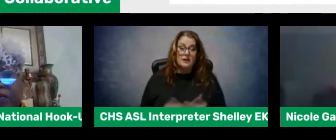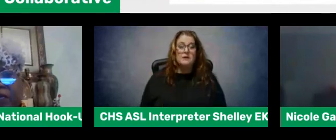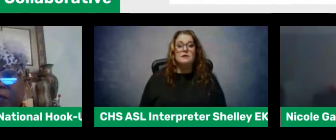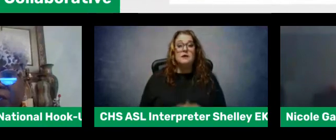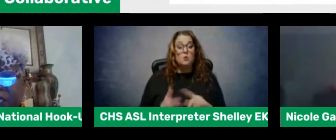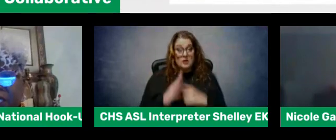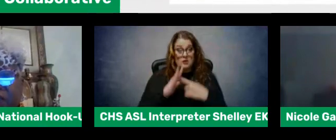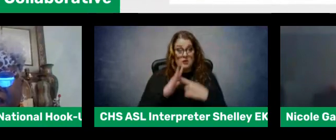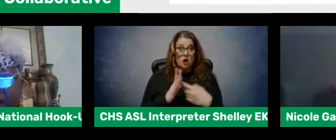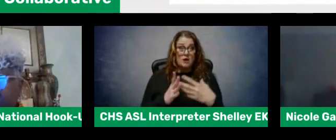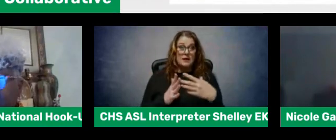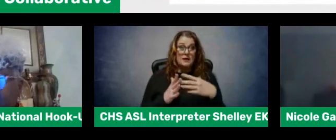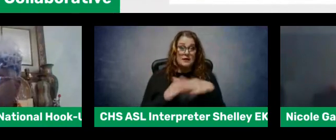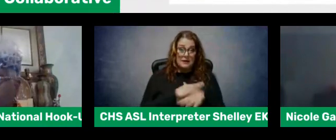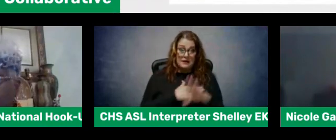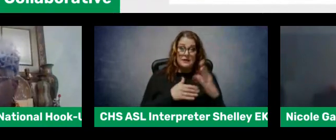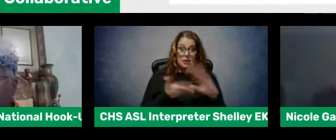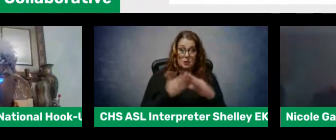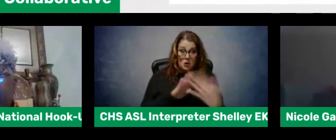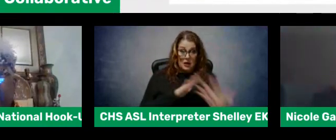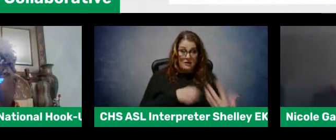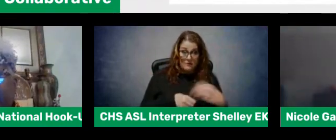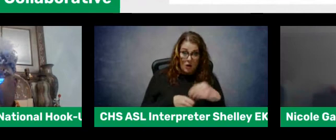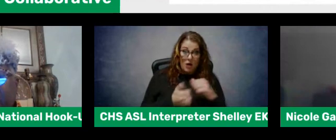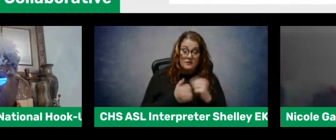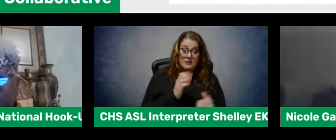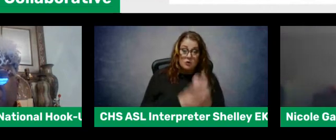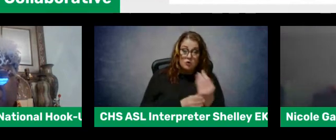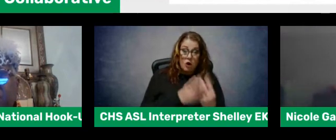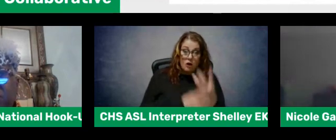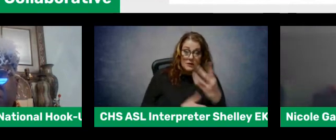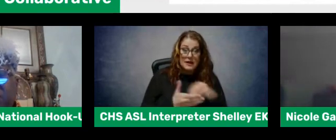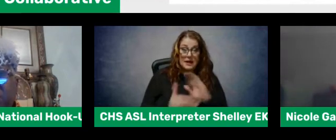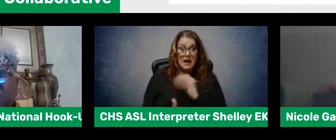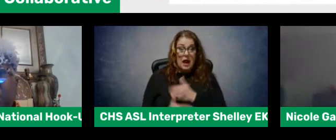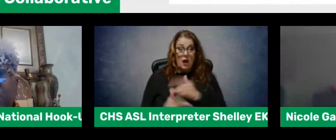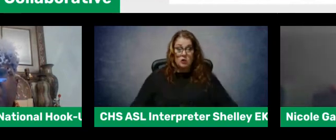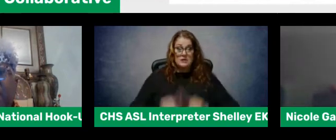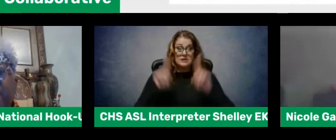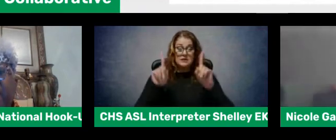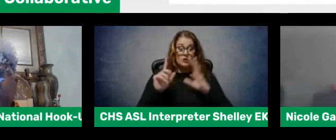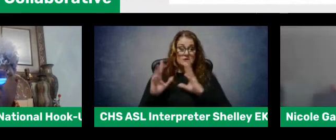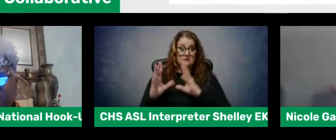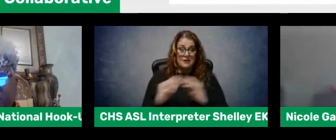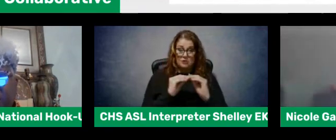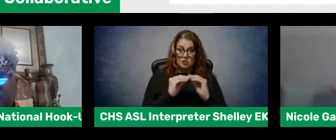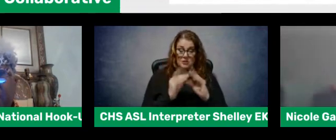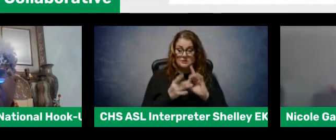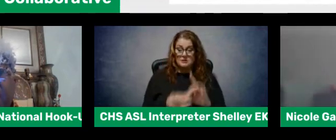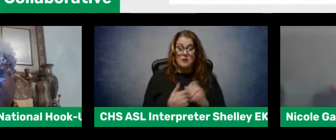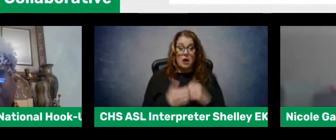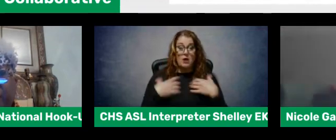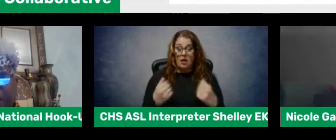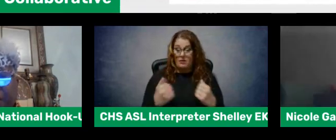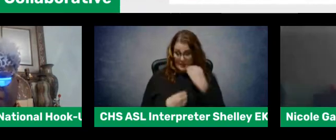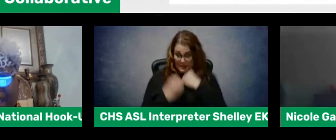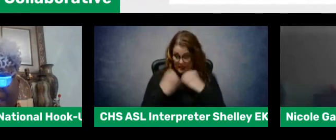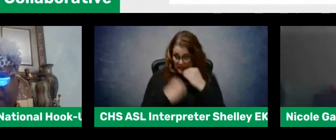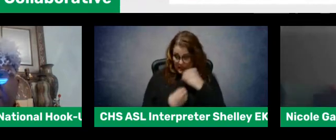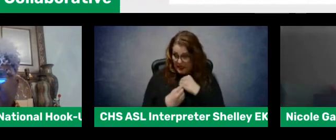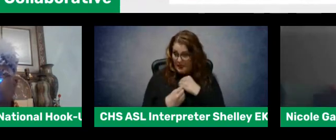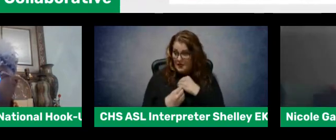started getting the community involved in the garden and in our different sessions on healthy eating,